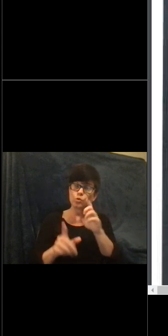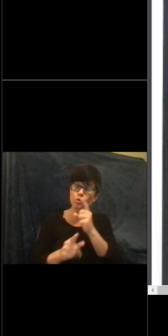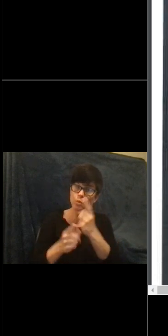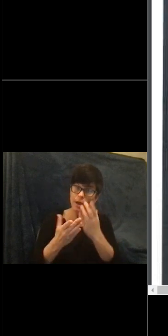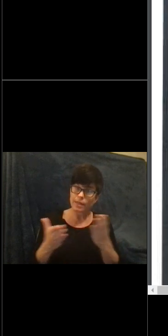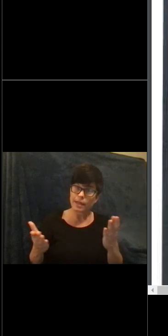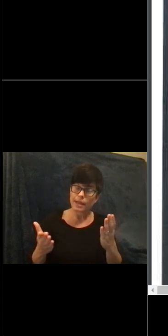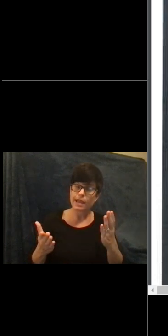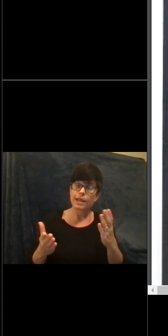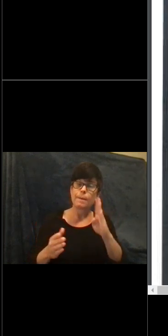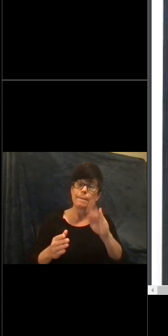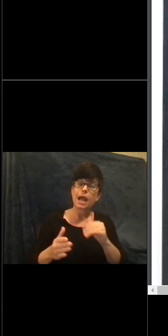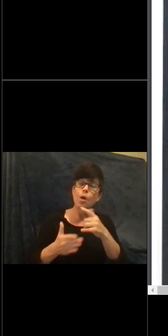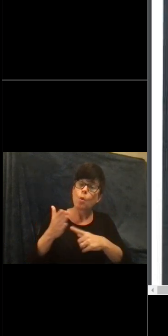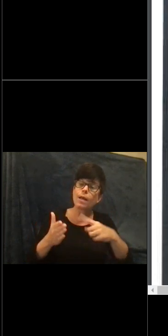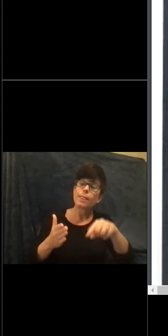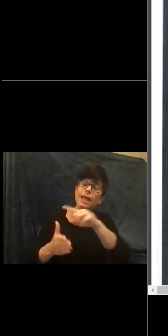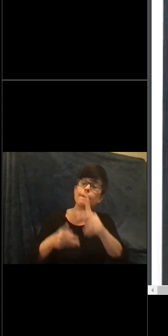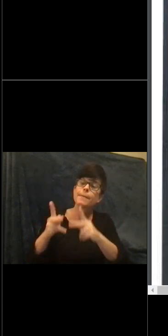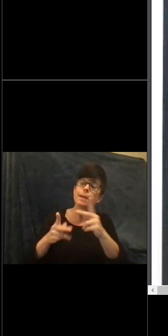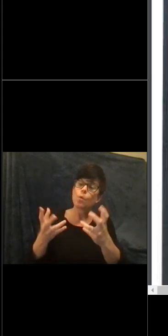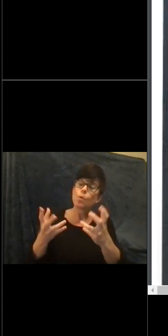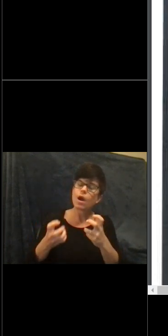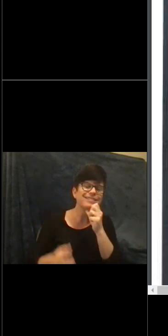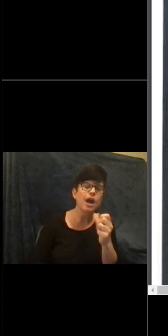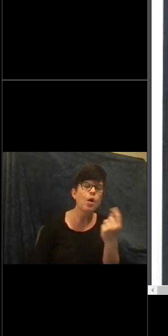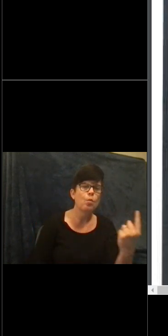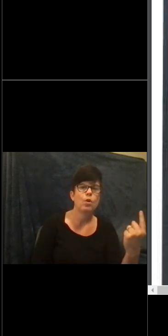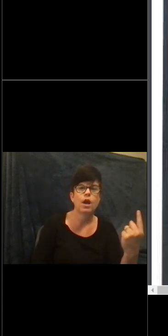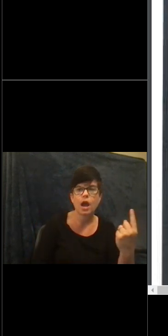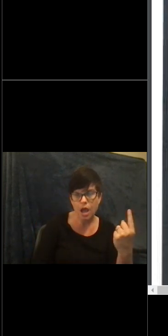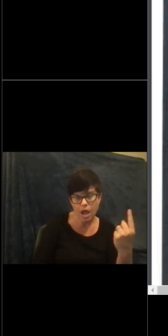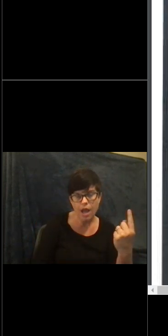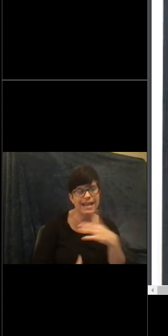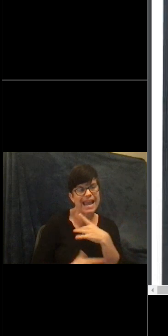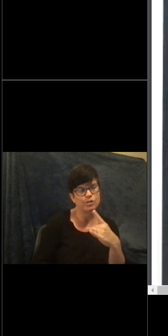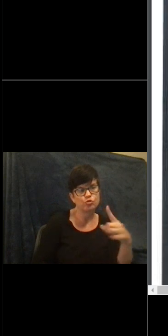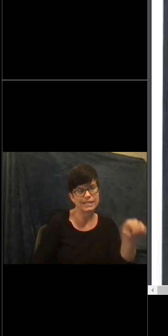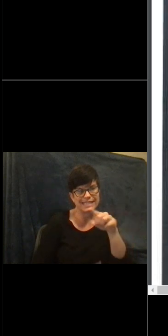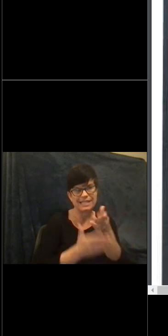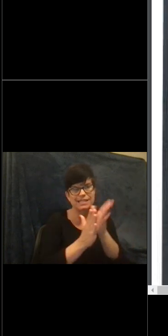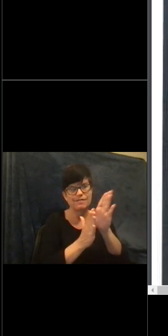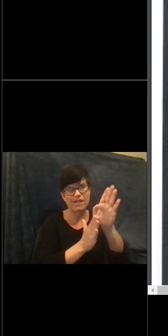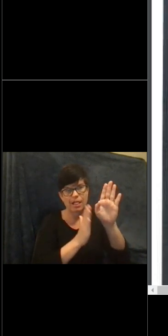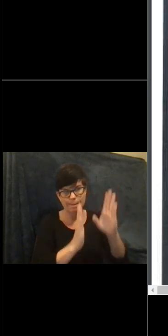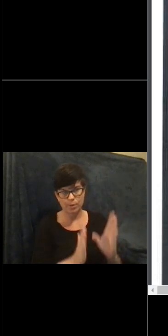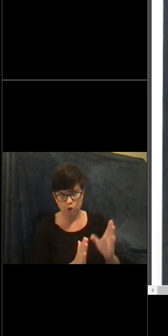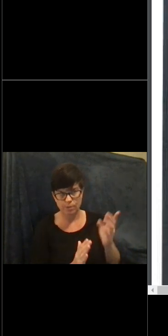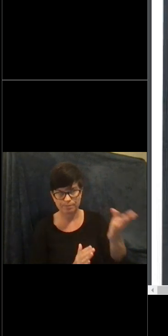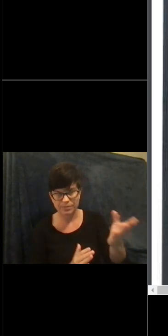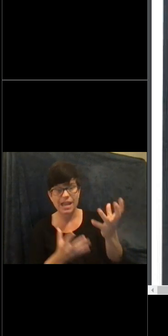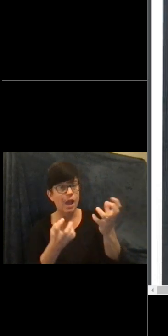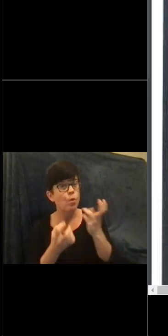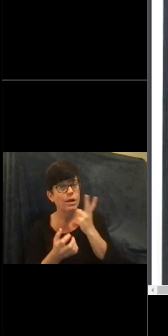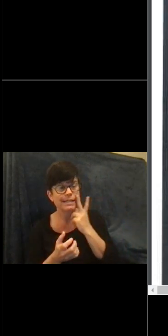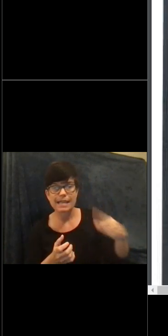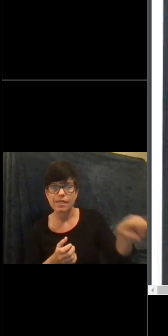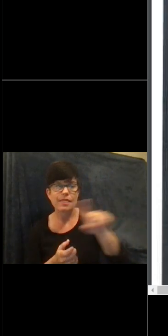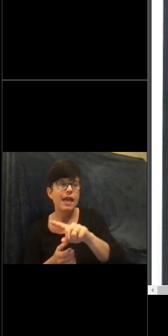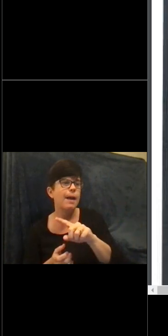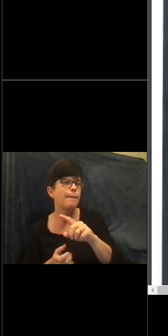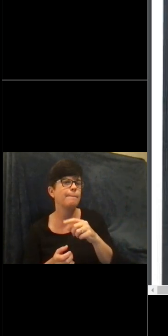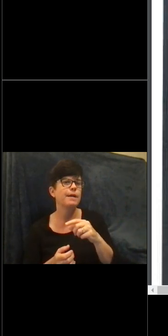people want, not by, you know, one interest. And, you know, I want to see something there. You know, I don't want to